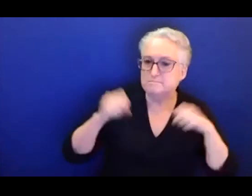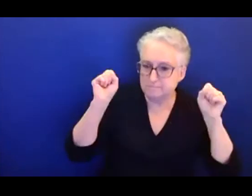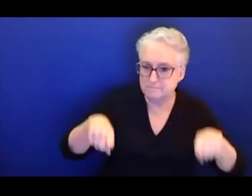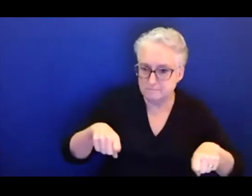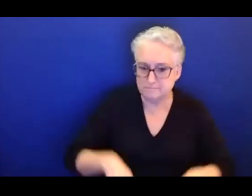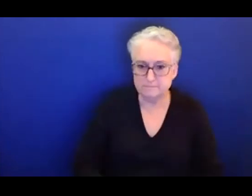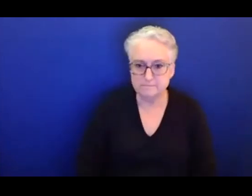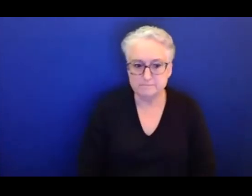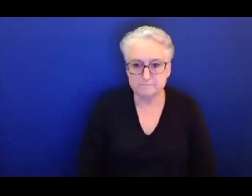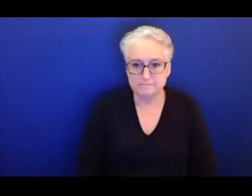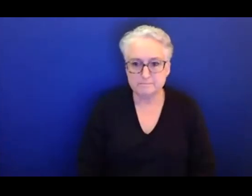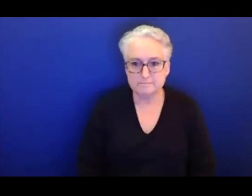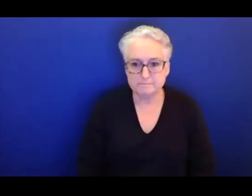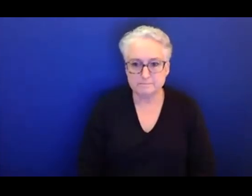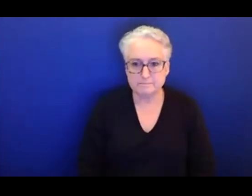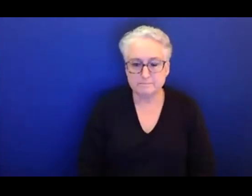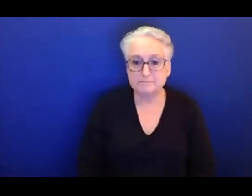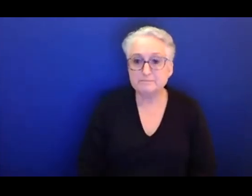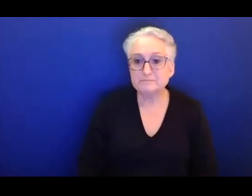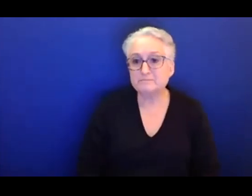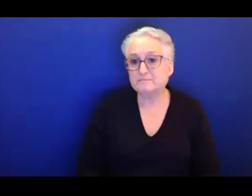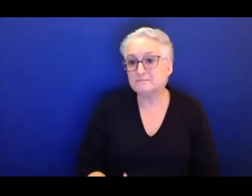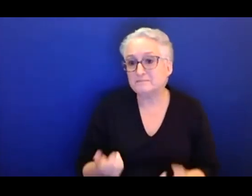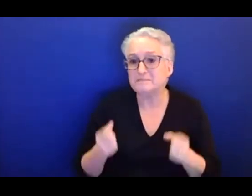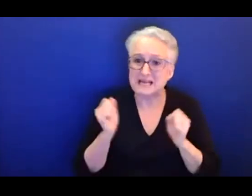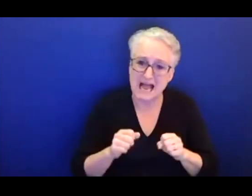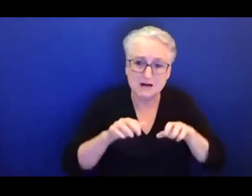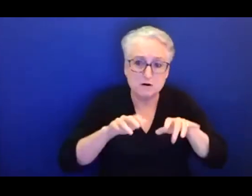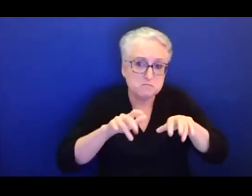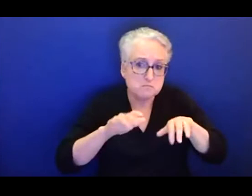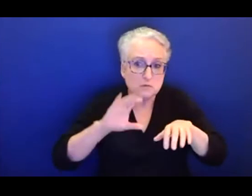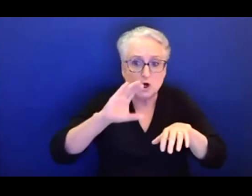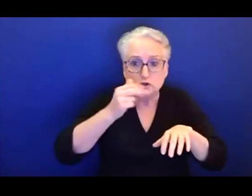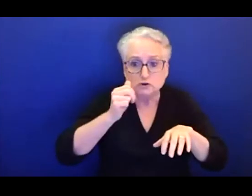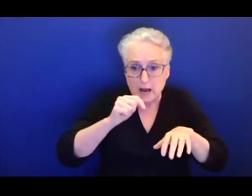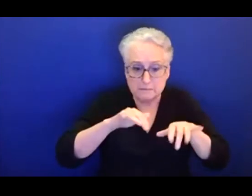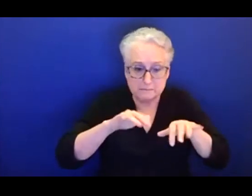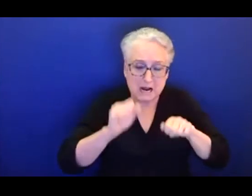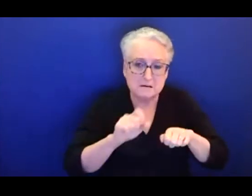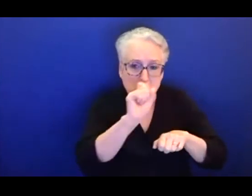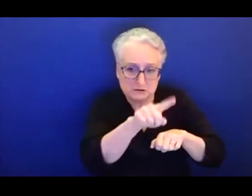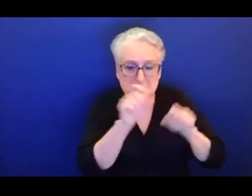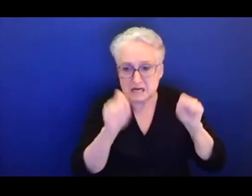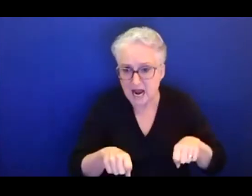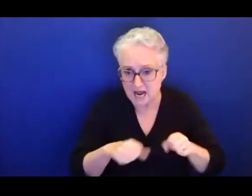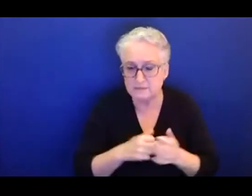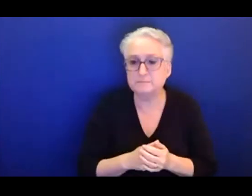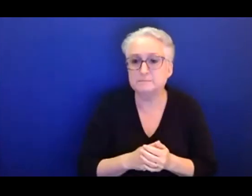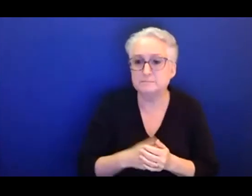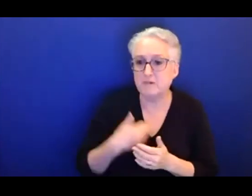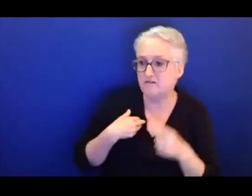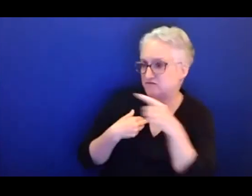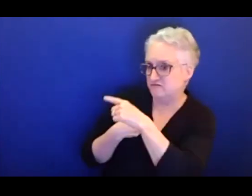time. We have staff on hand who are answering questions. And those questions may also be read aloud so